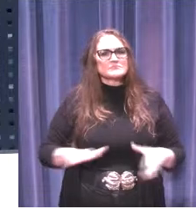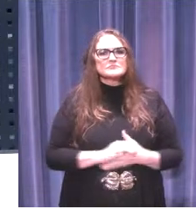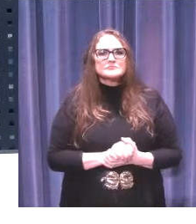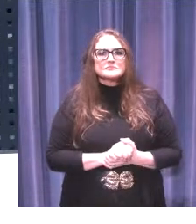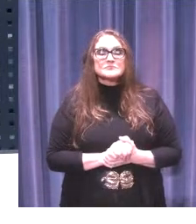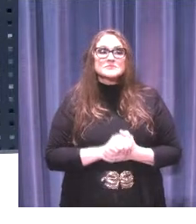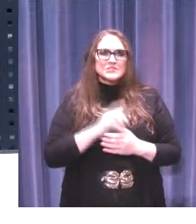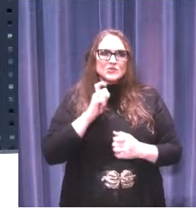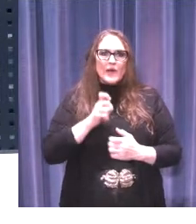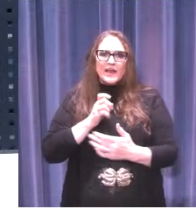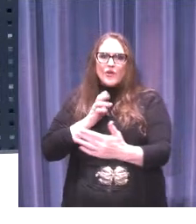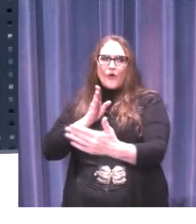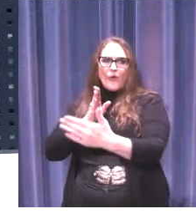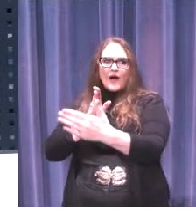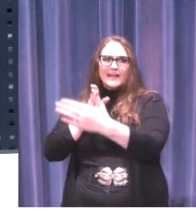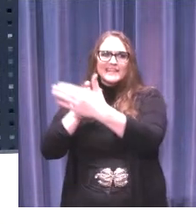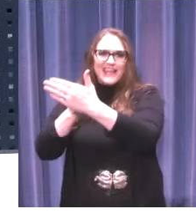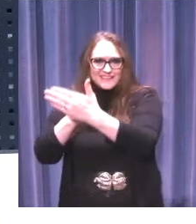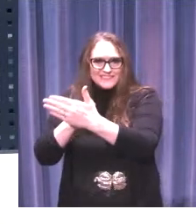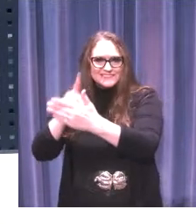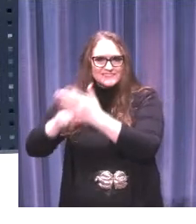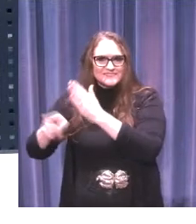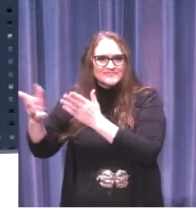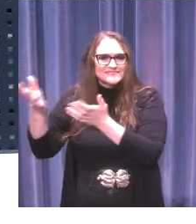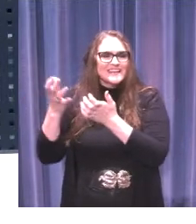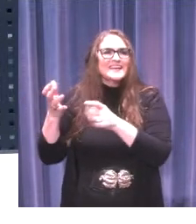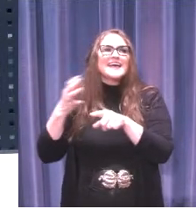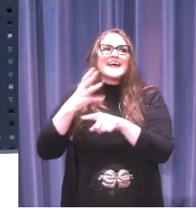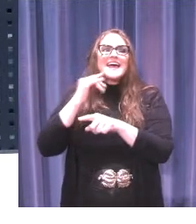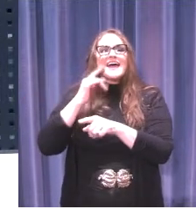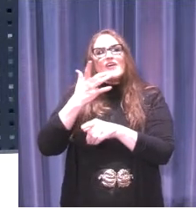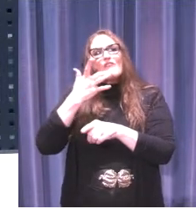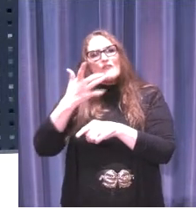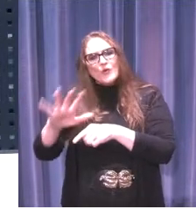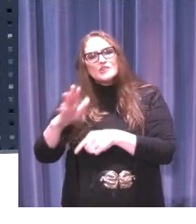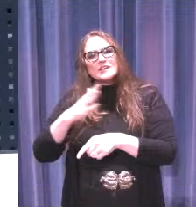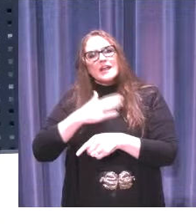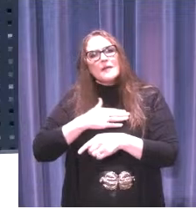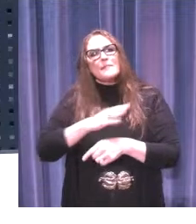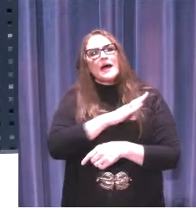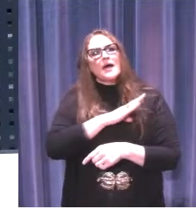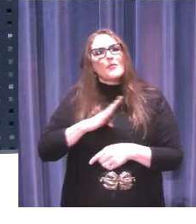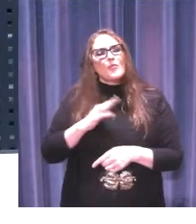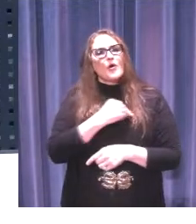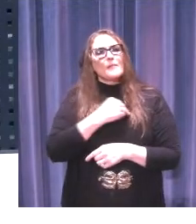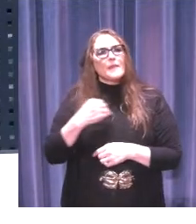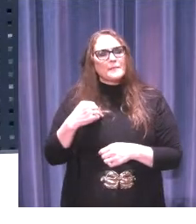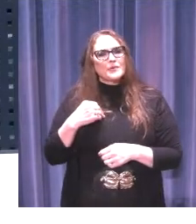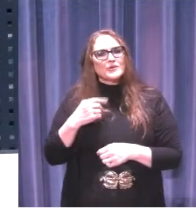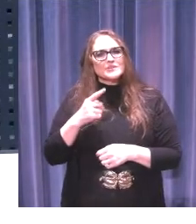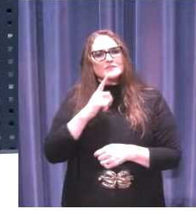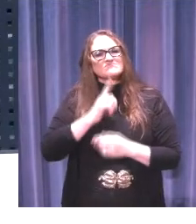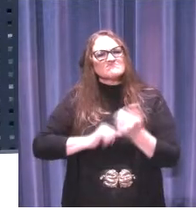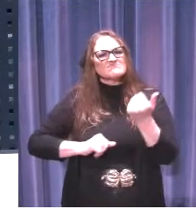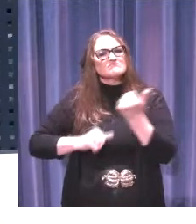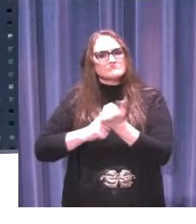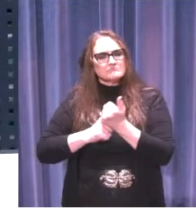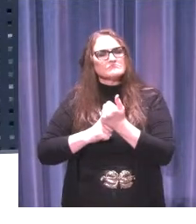to go against the grain. Fortunately, my board members were